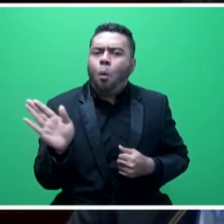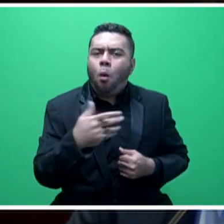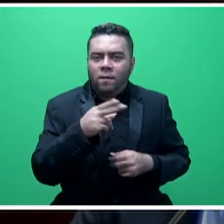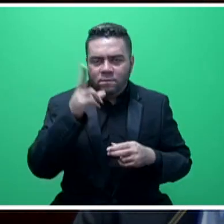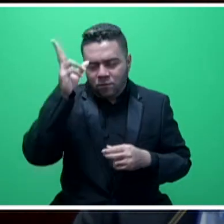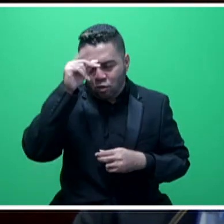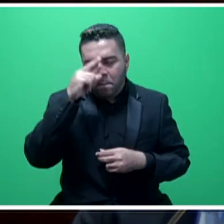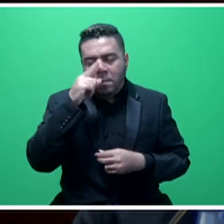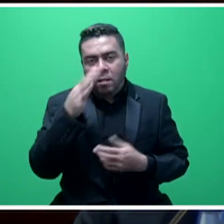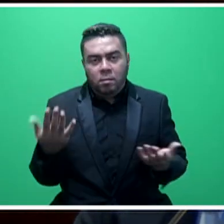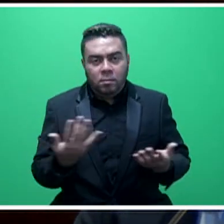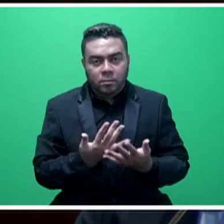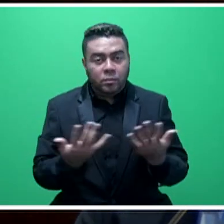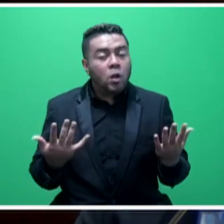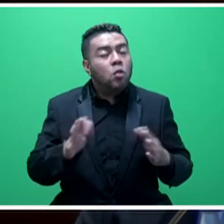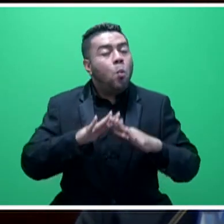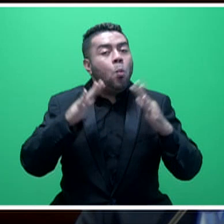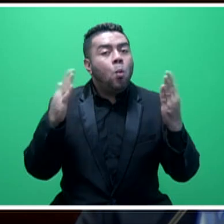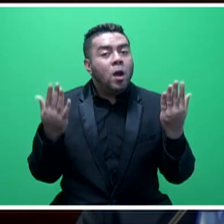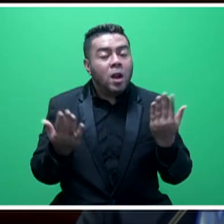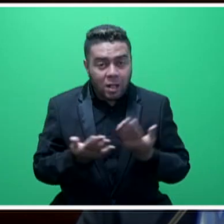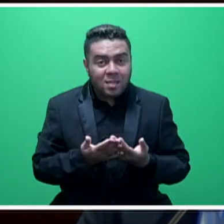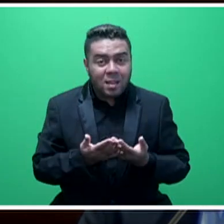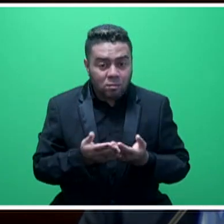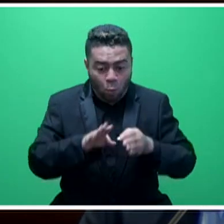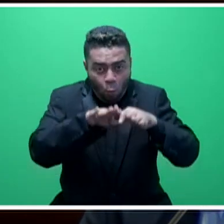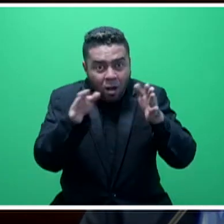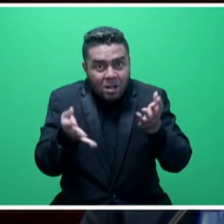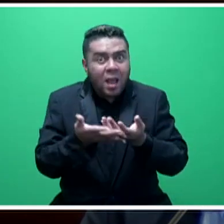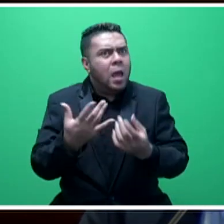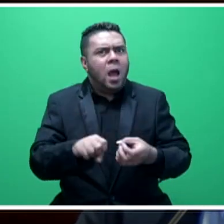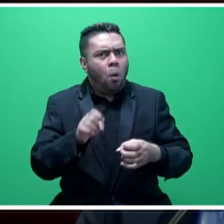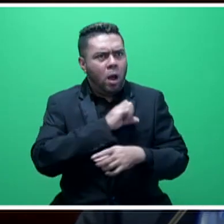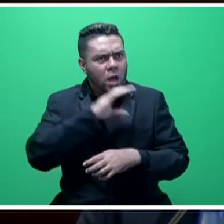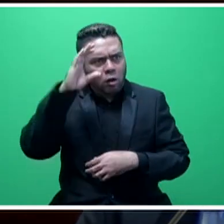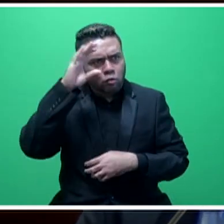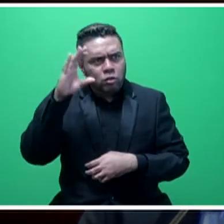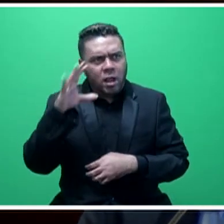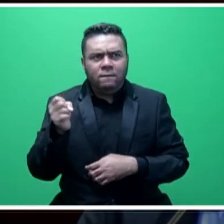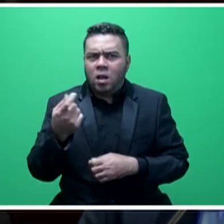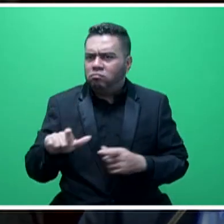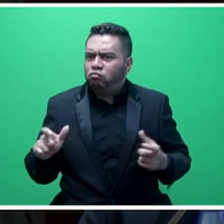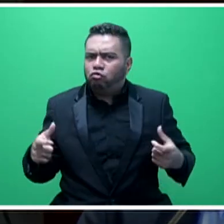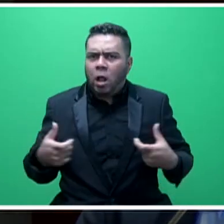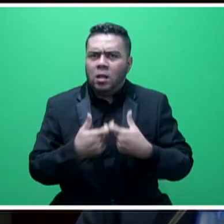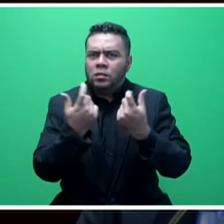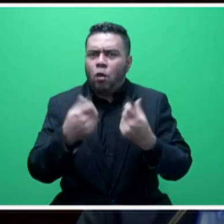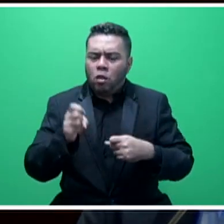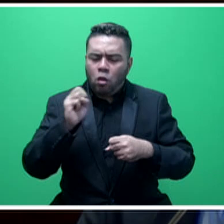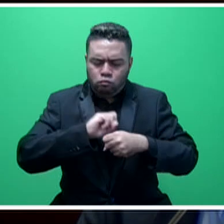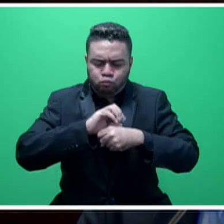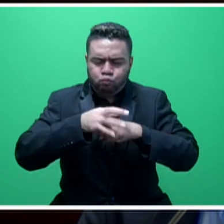the world and our country are facing once-in-a-lifetime challenge with this COVID-19